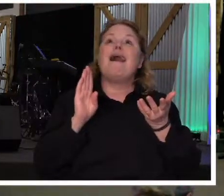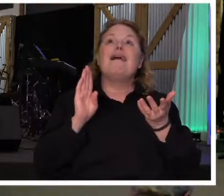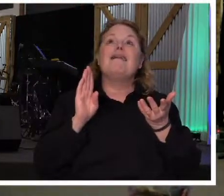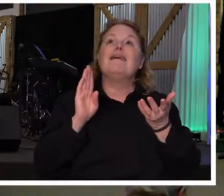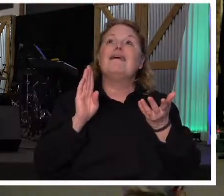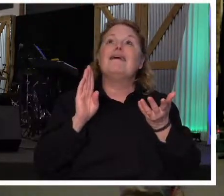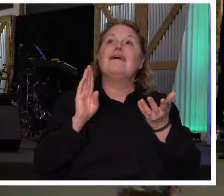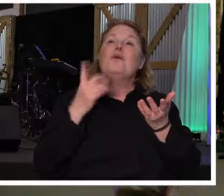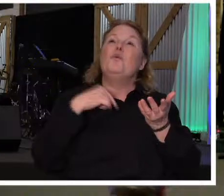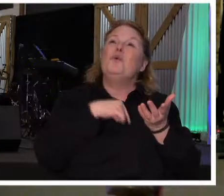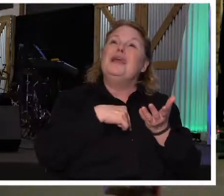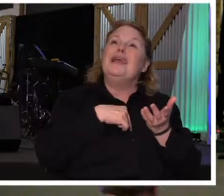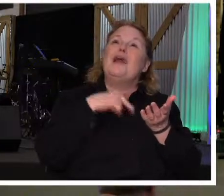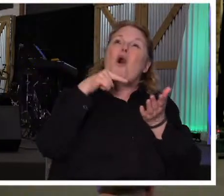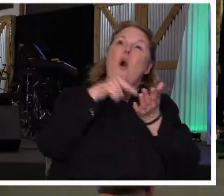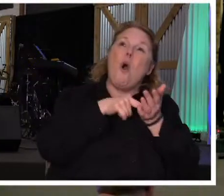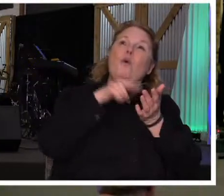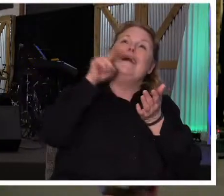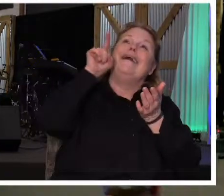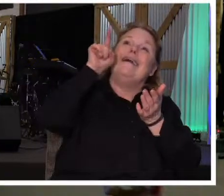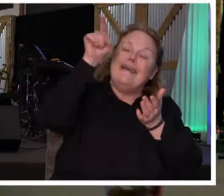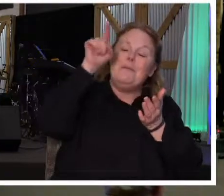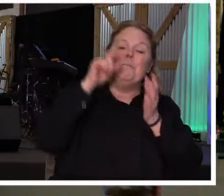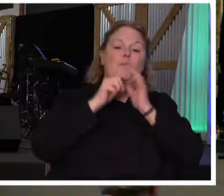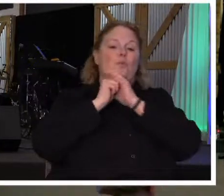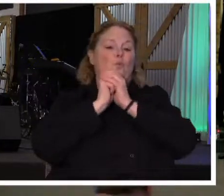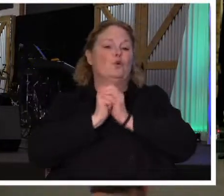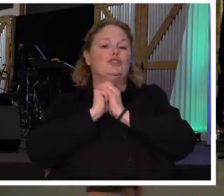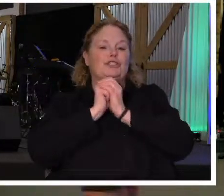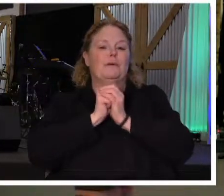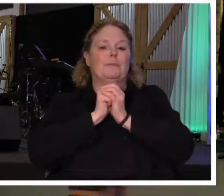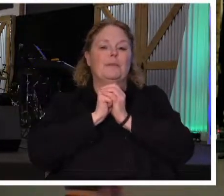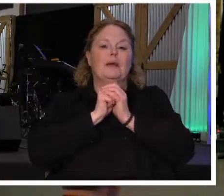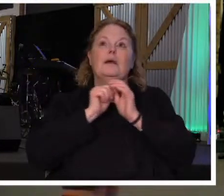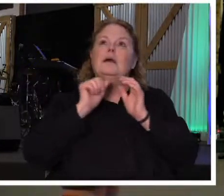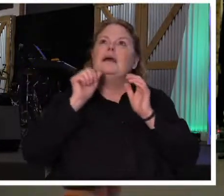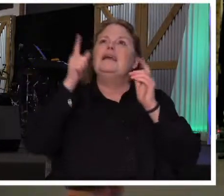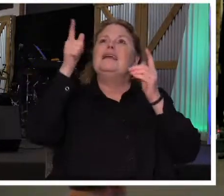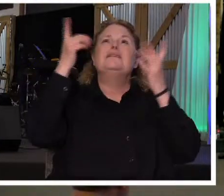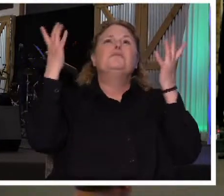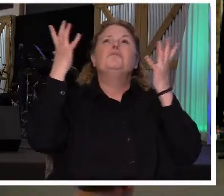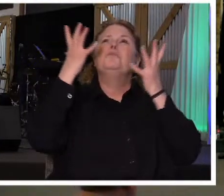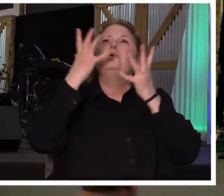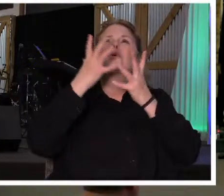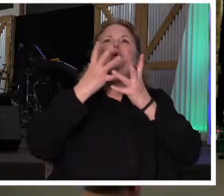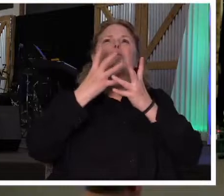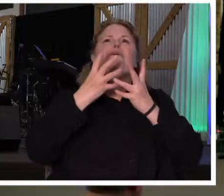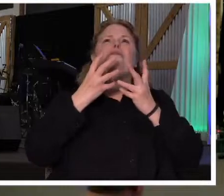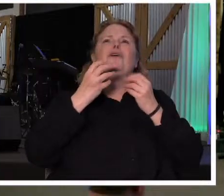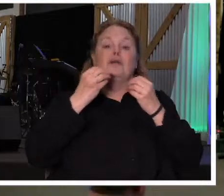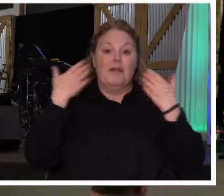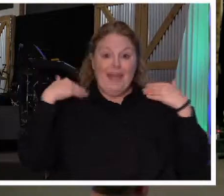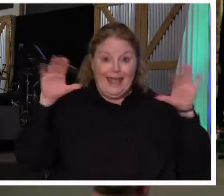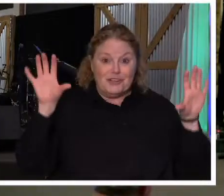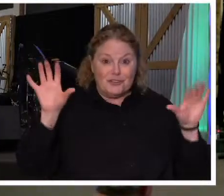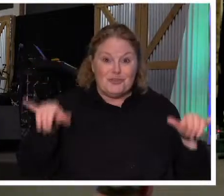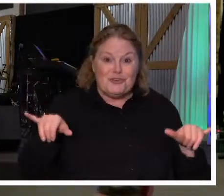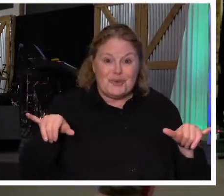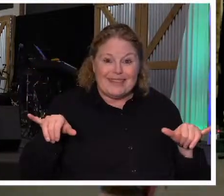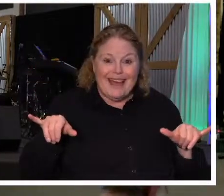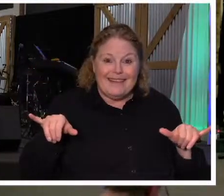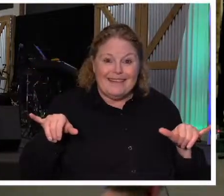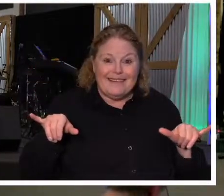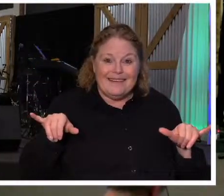worship, just because of the beauty of who he is. And for the seraphim,